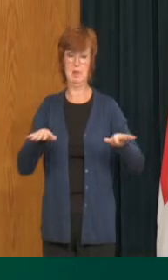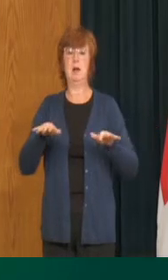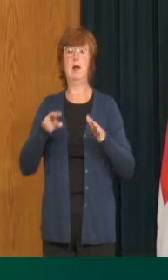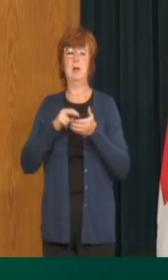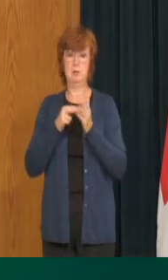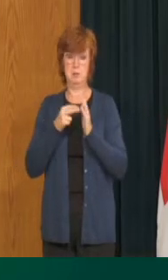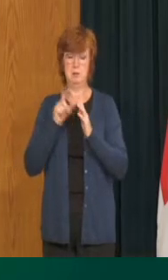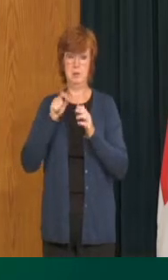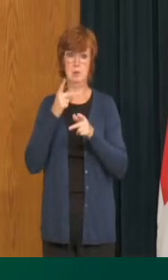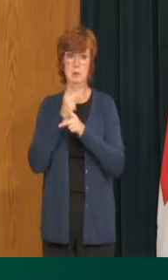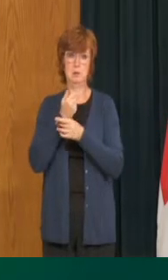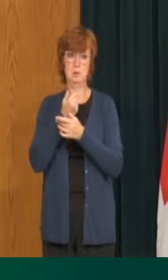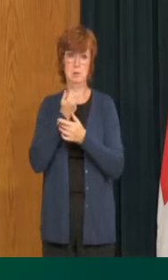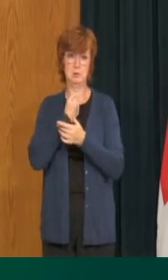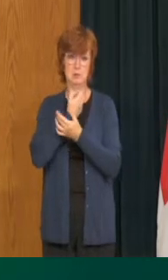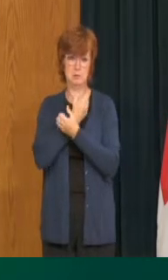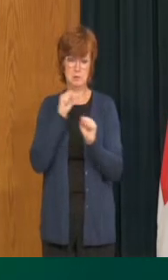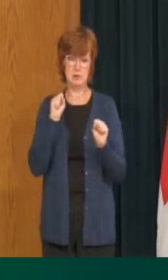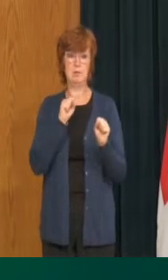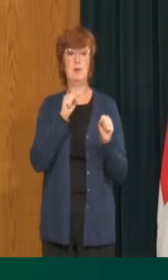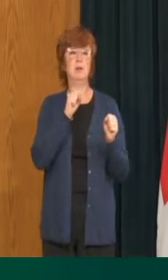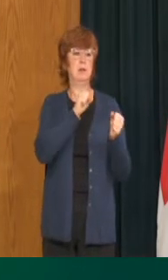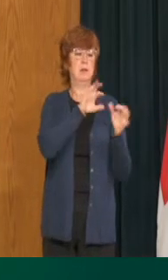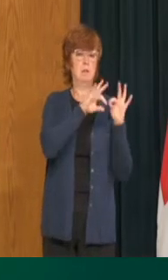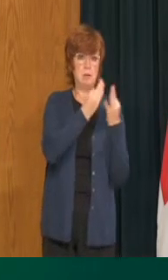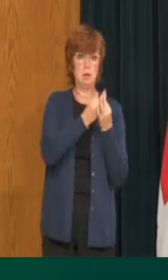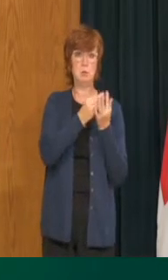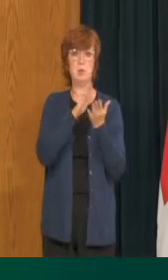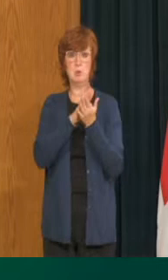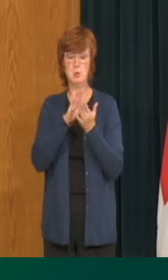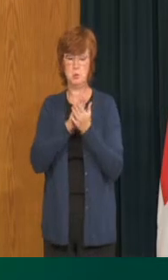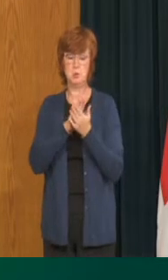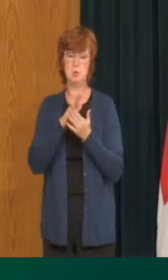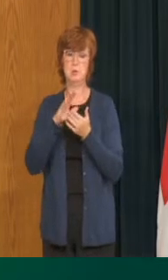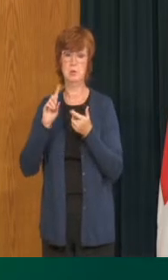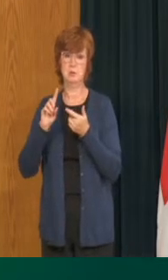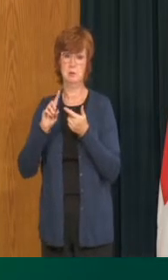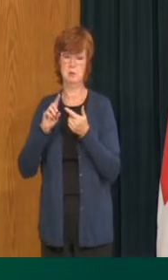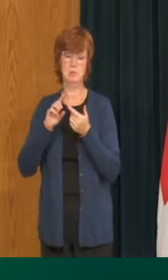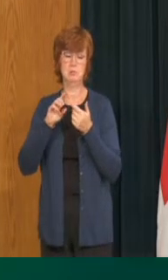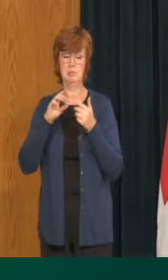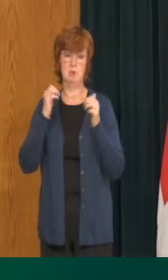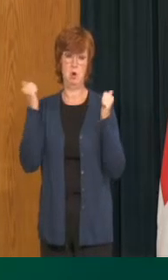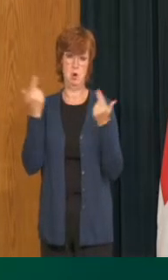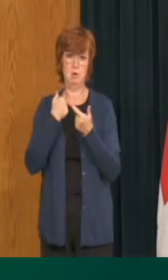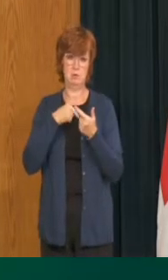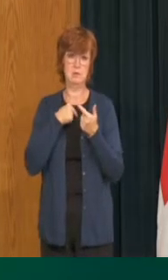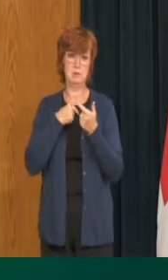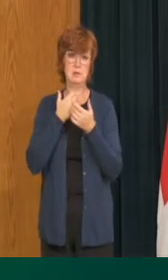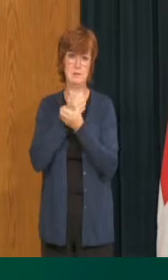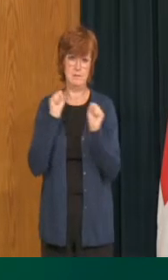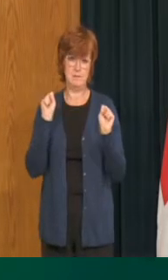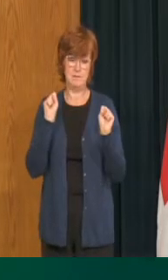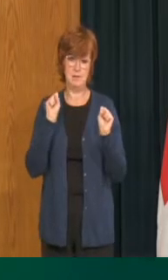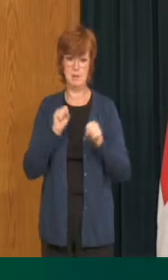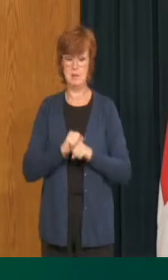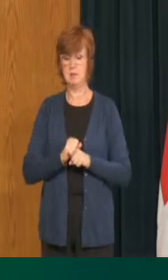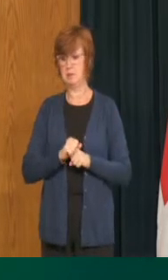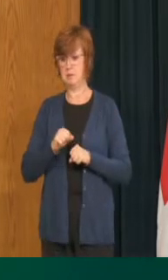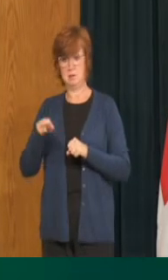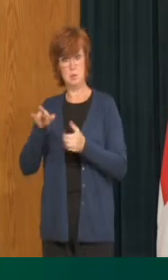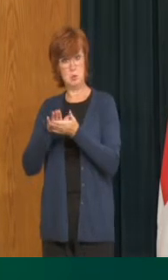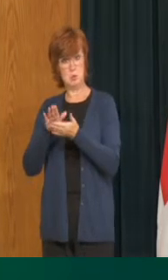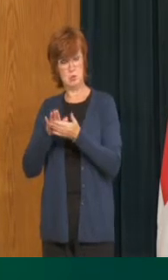schools, safer. I also want to thank all of the school divisions who have done a very good job in preparing the detailed plans for their